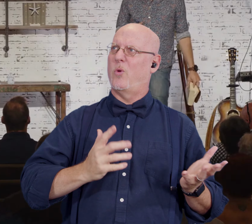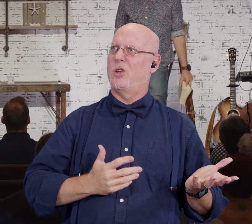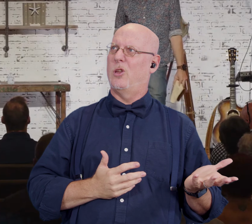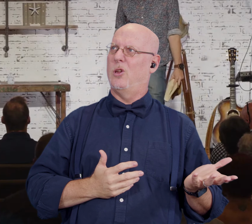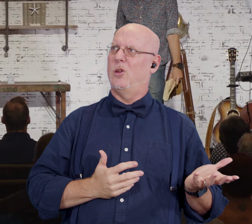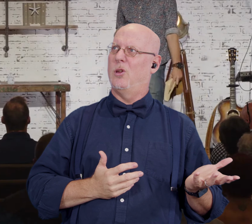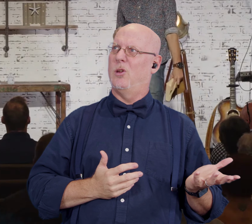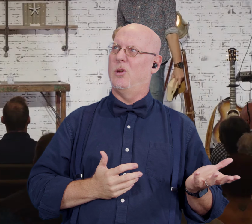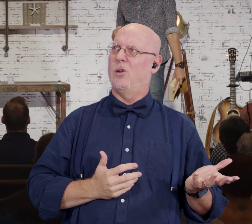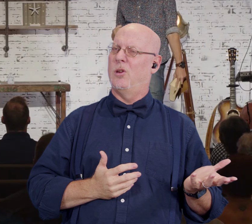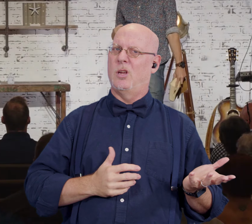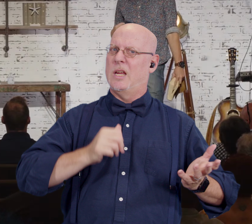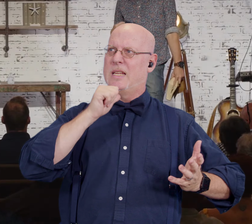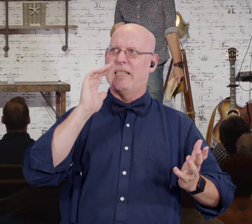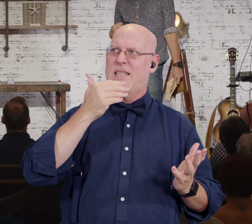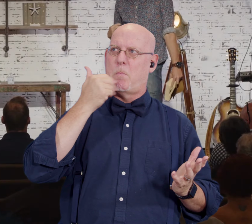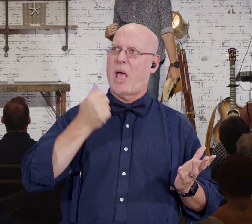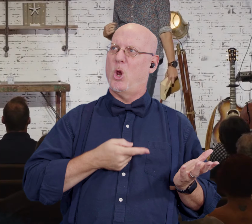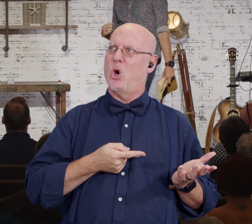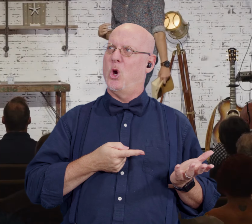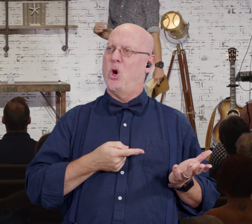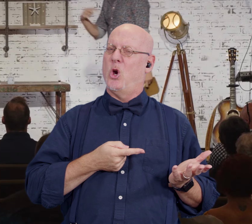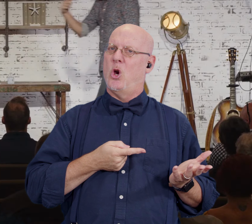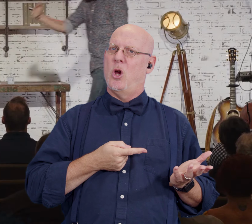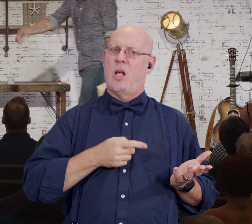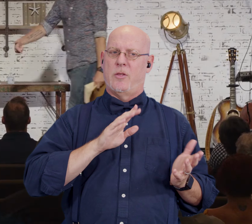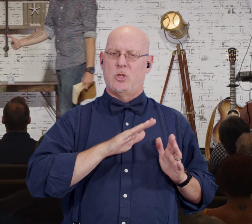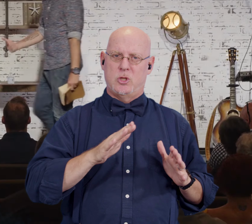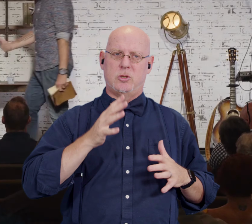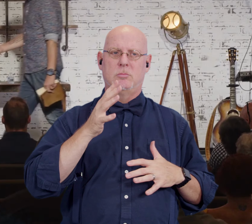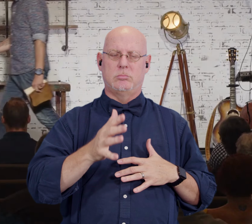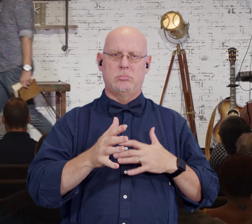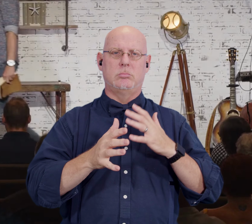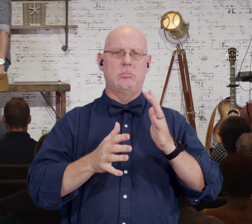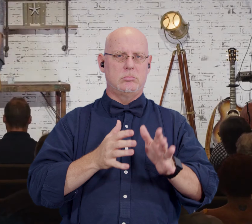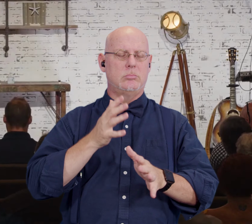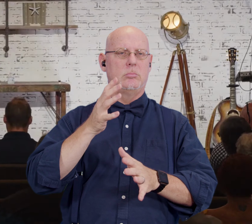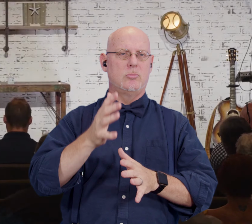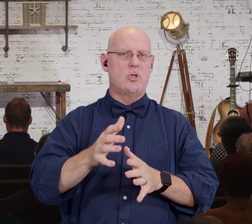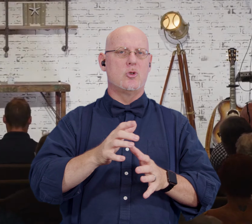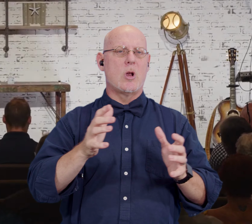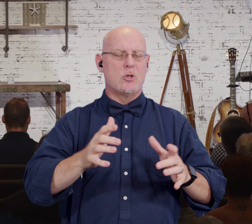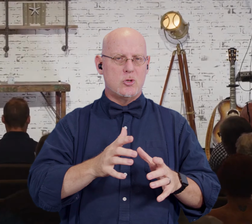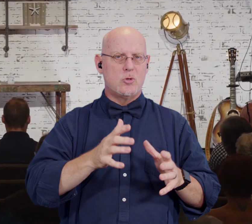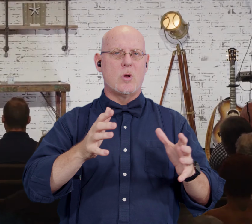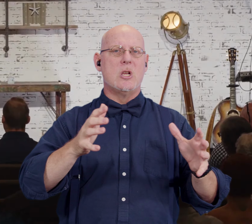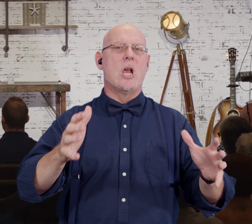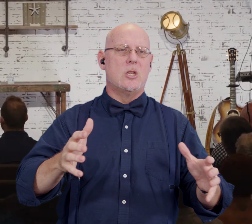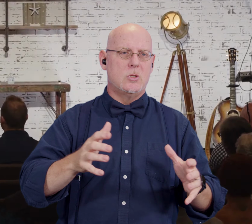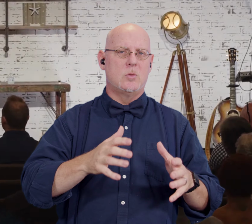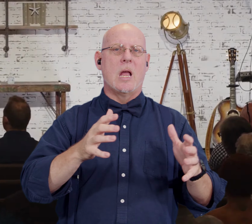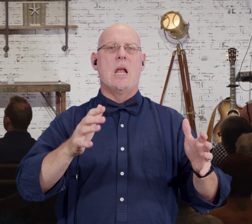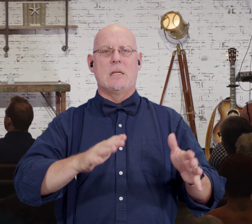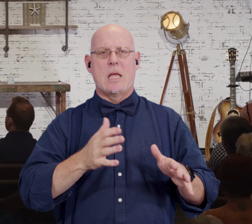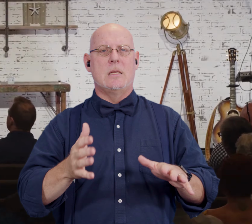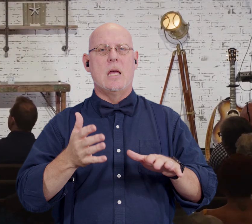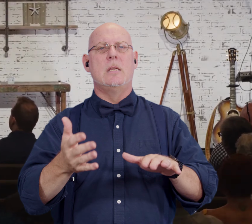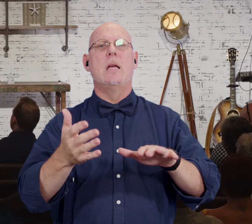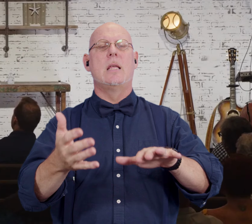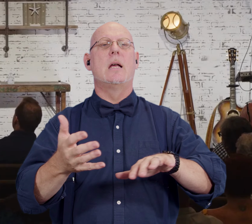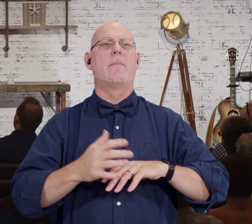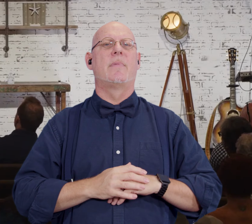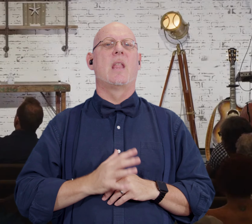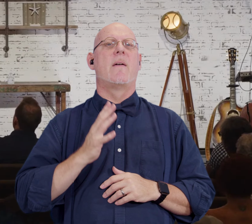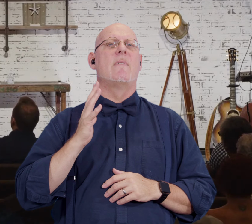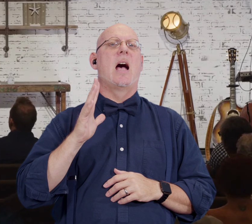glorious. It doesn't seem better. And their children's generation dies, and their grandchildren, their great-grandchildren's generation dies,